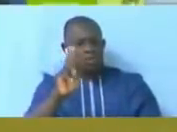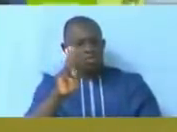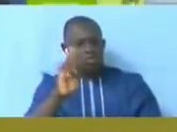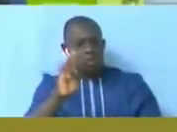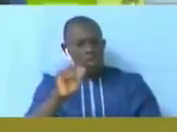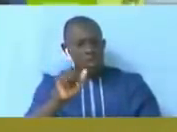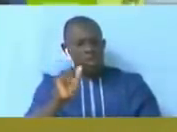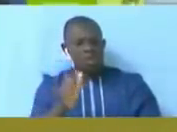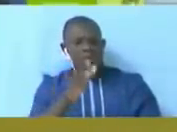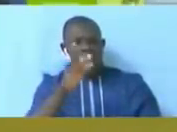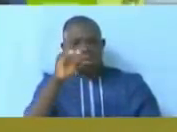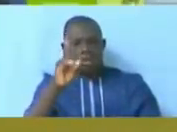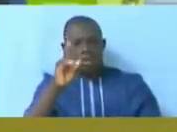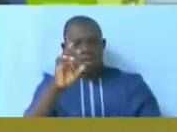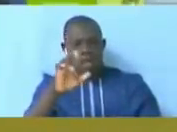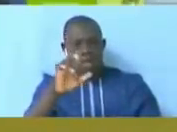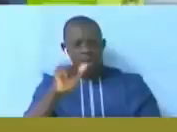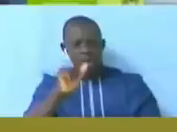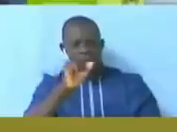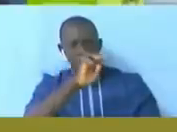Drame, the current CDS,